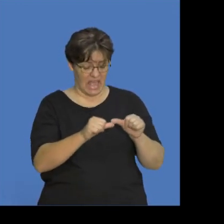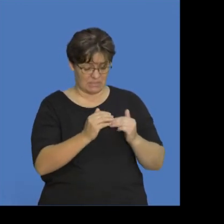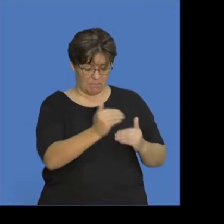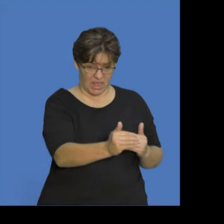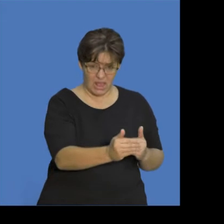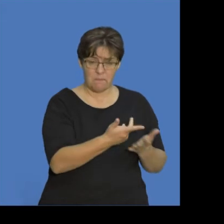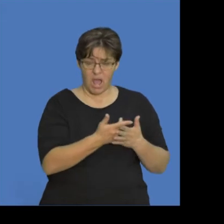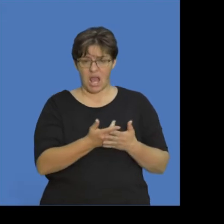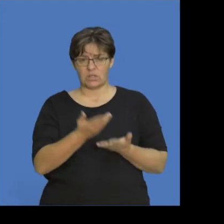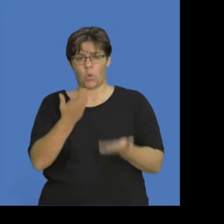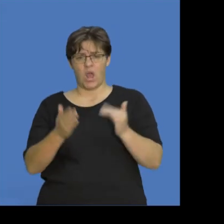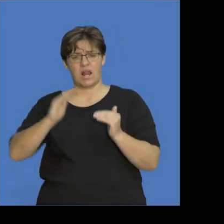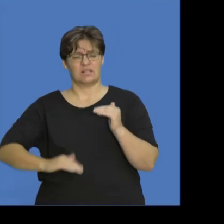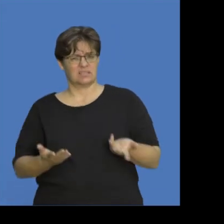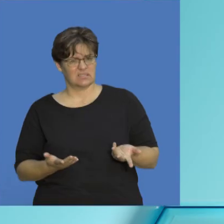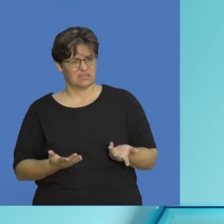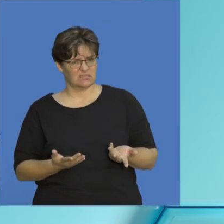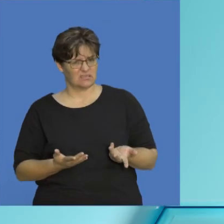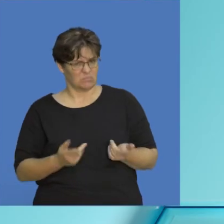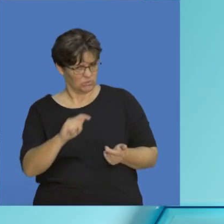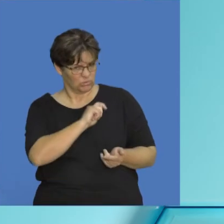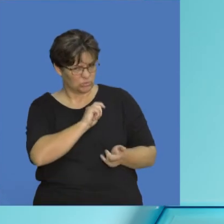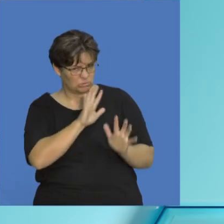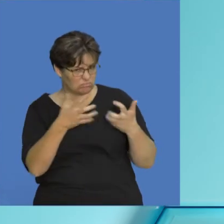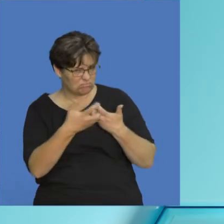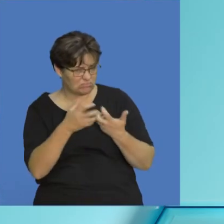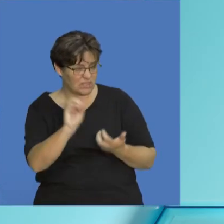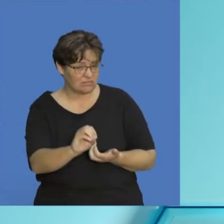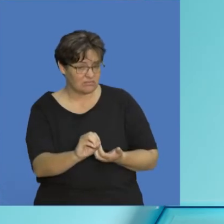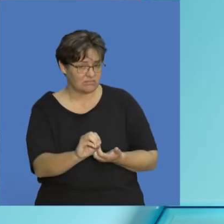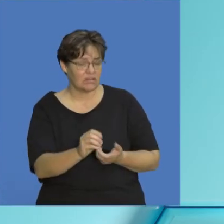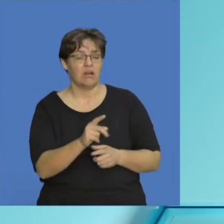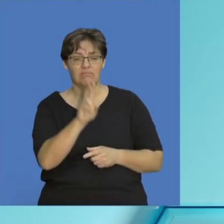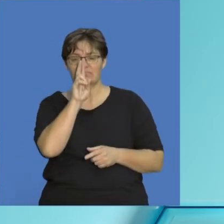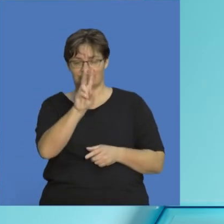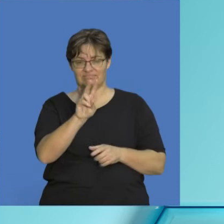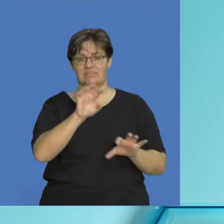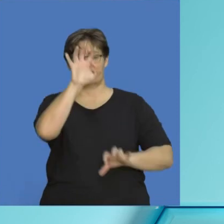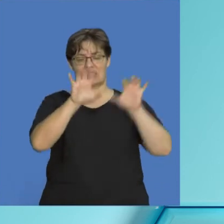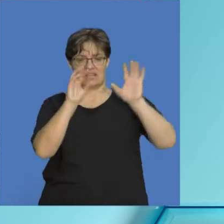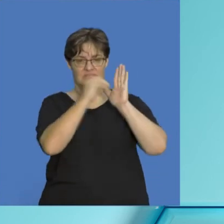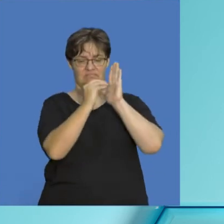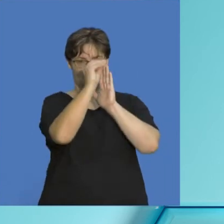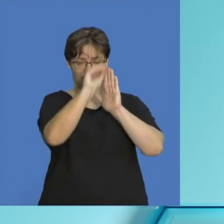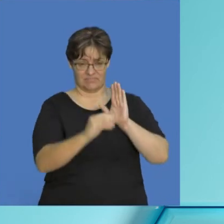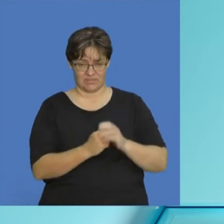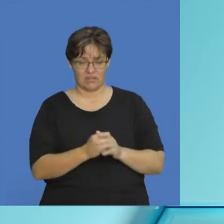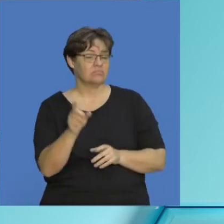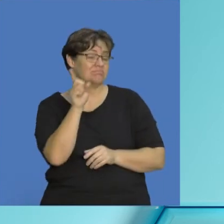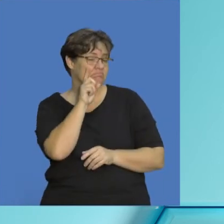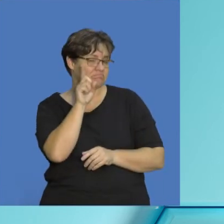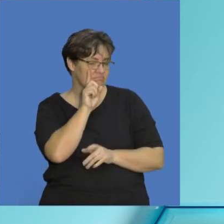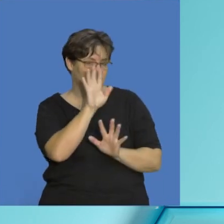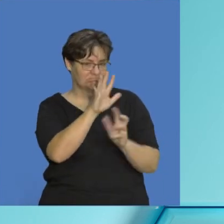have actually a bigger size. But does it mean, is that true? So we need to draw a